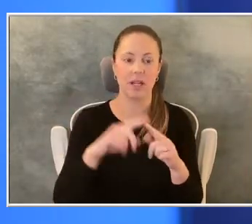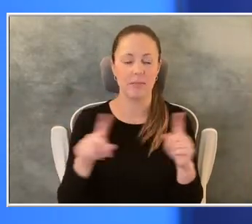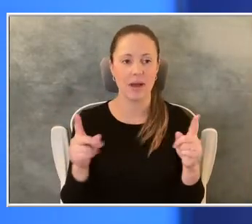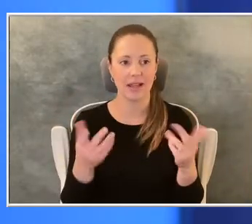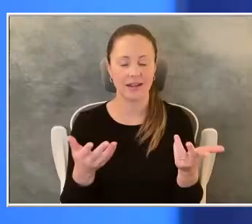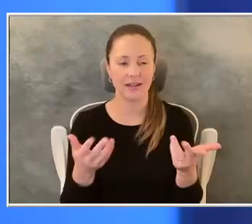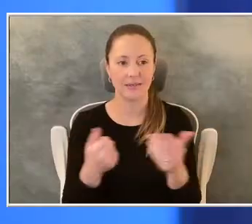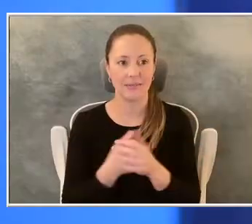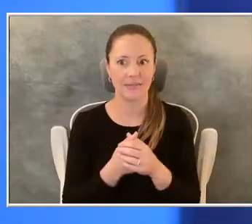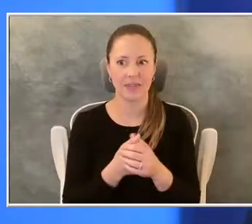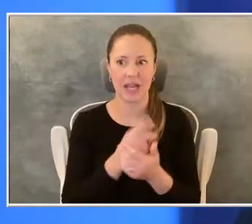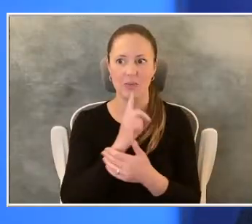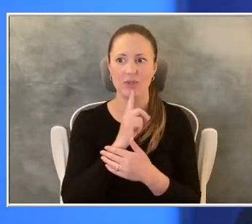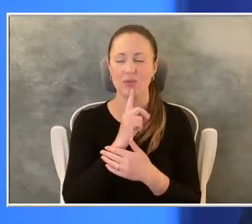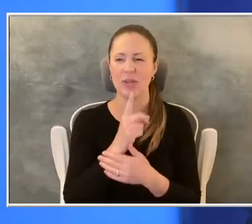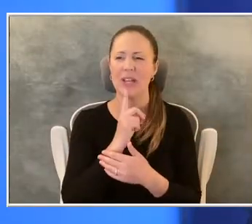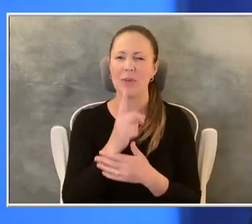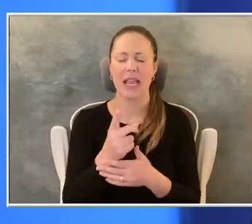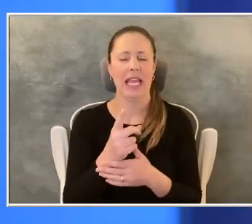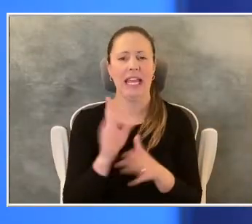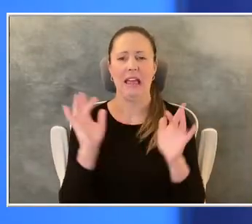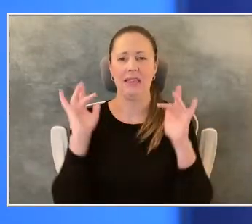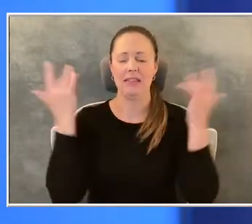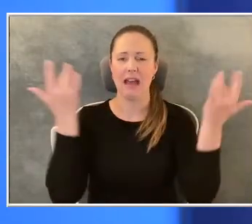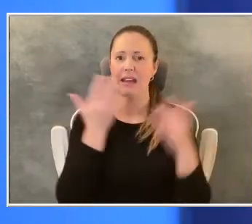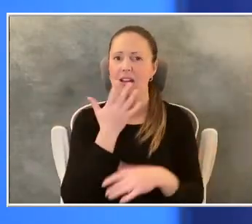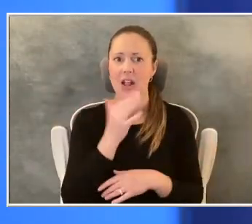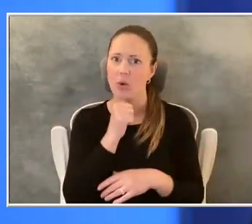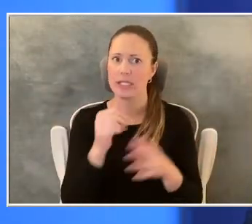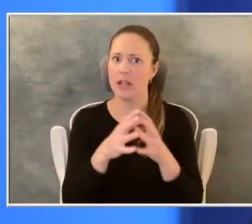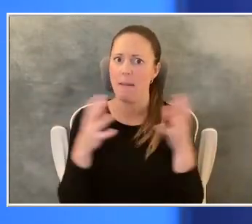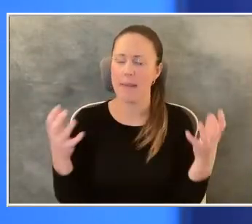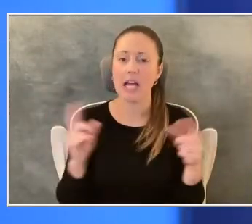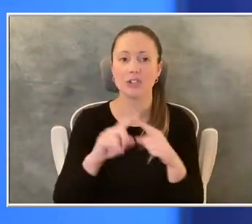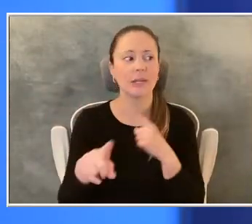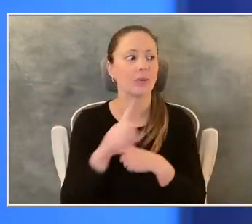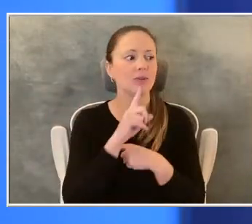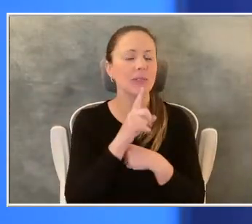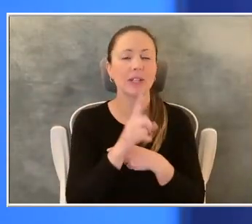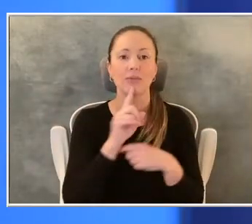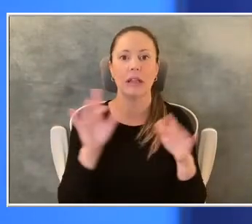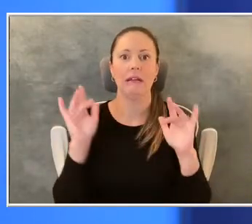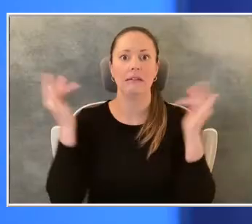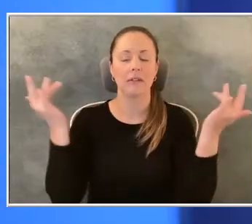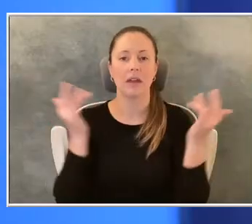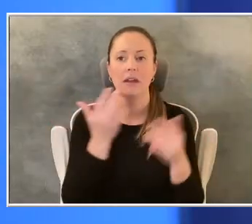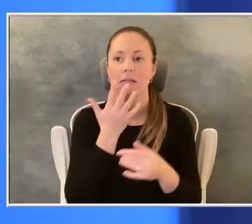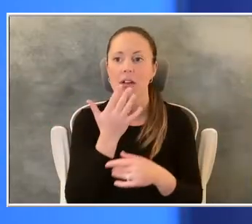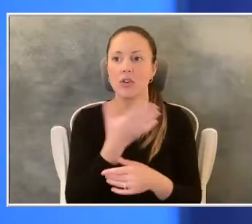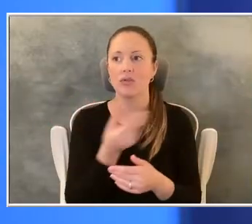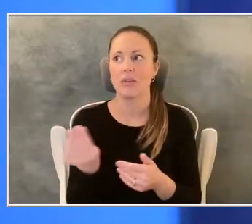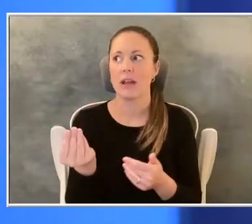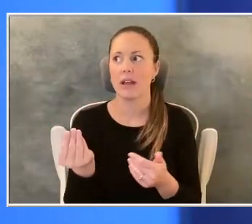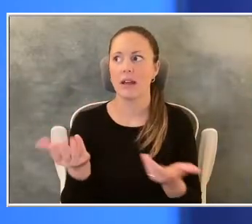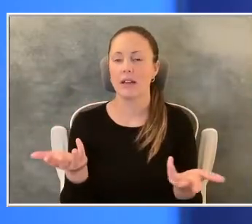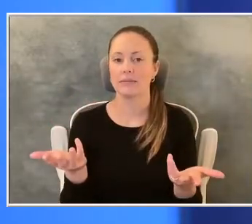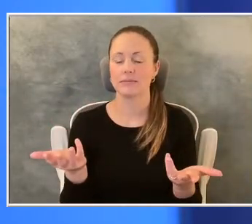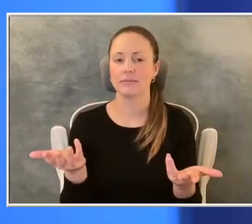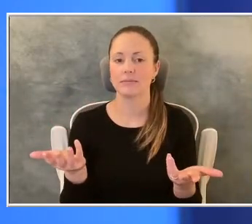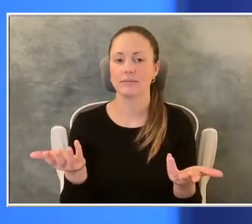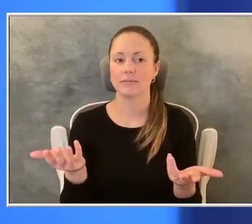it was real faint. It wasn't like a lot of blood. It was just really faint, and but I had no